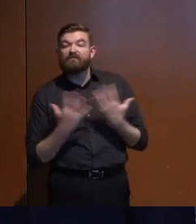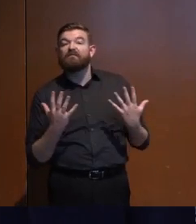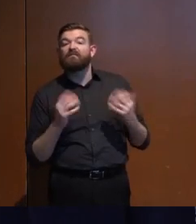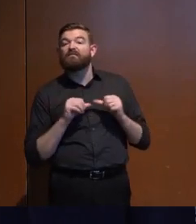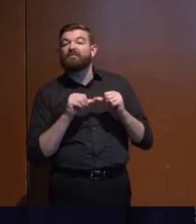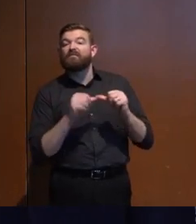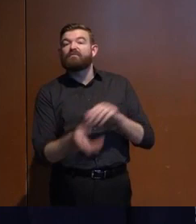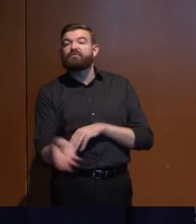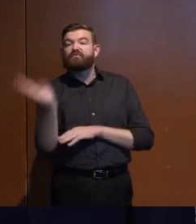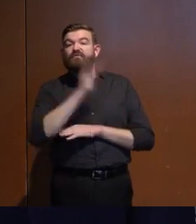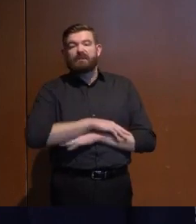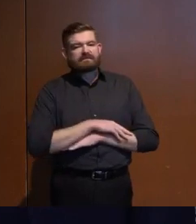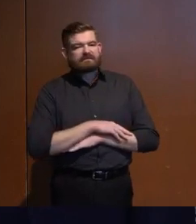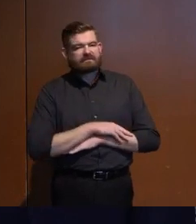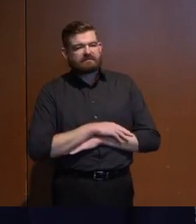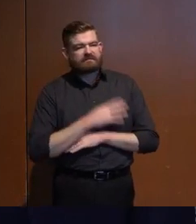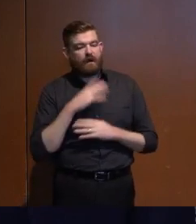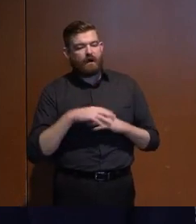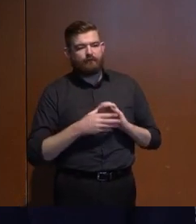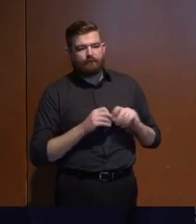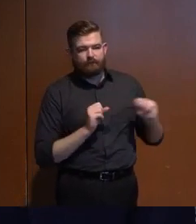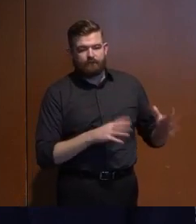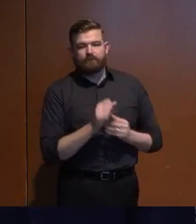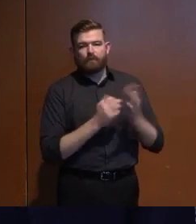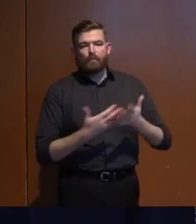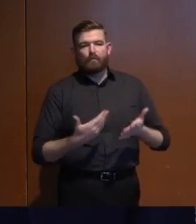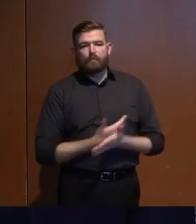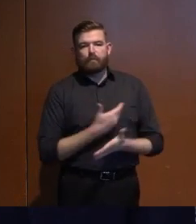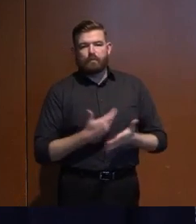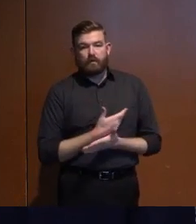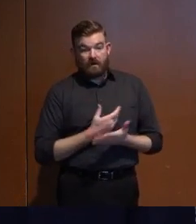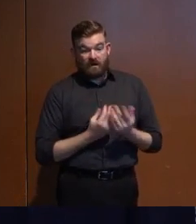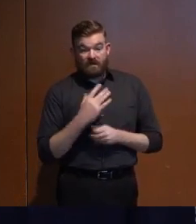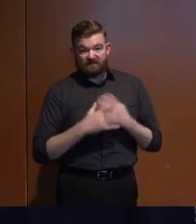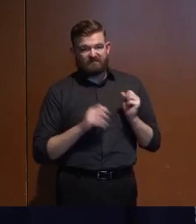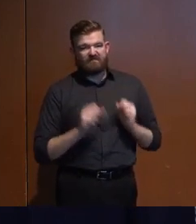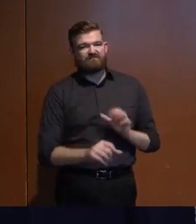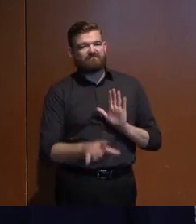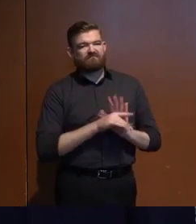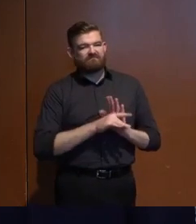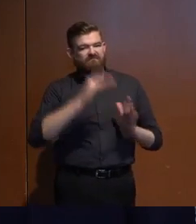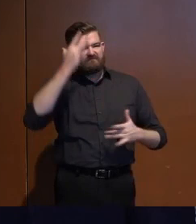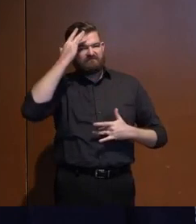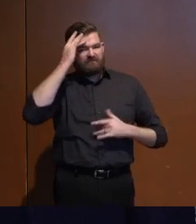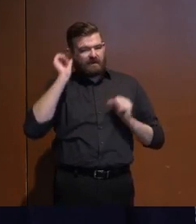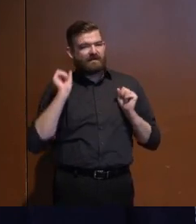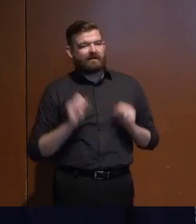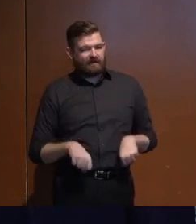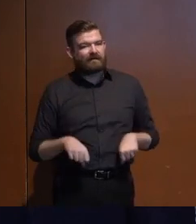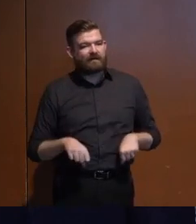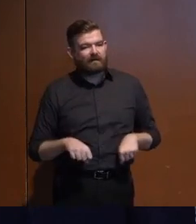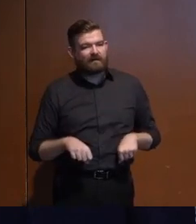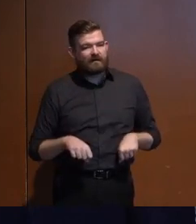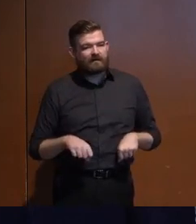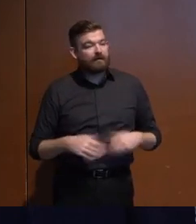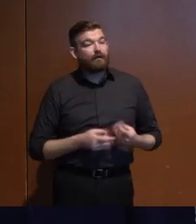all, because the gloves could become contaminated, and with the virus, you could be spreading coronavirus